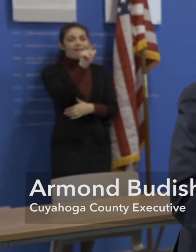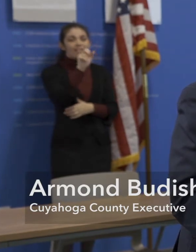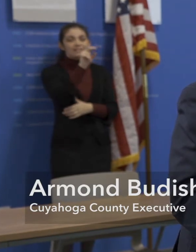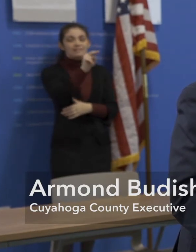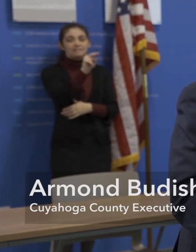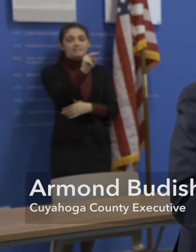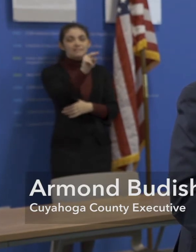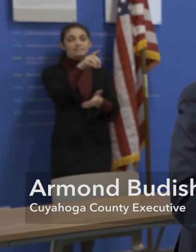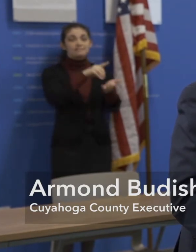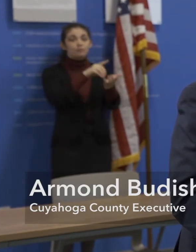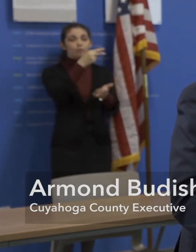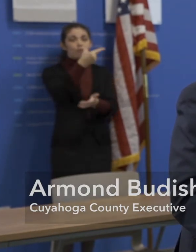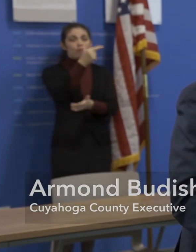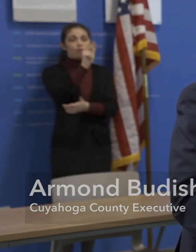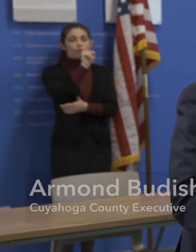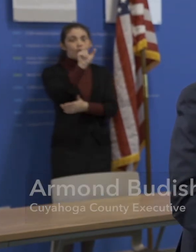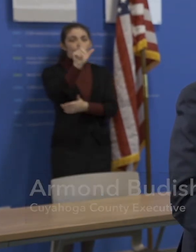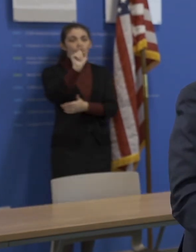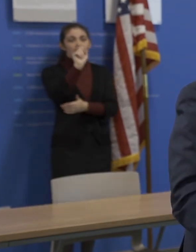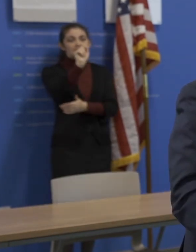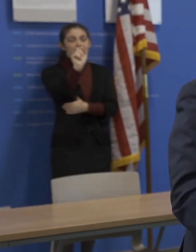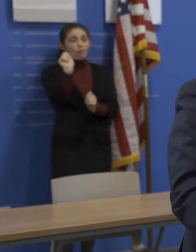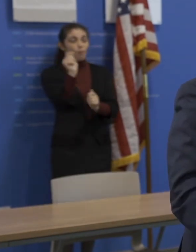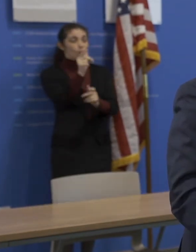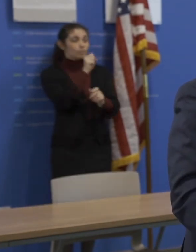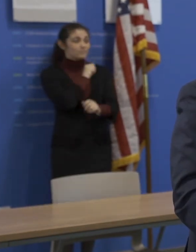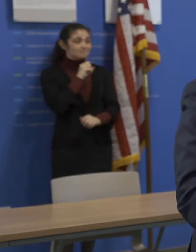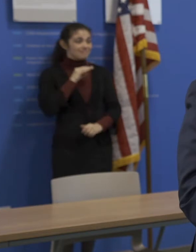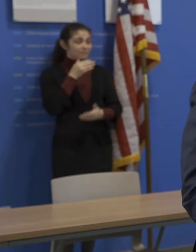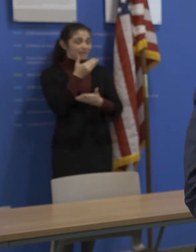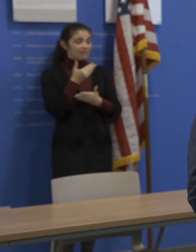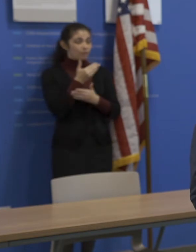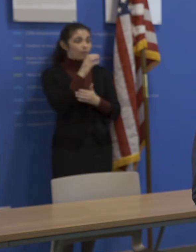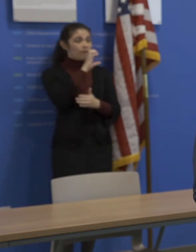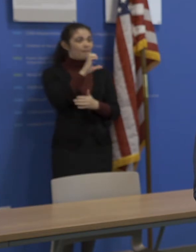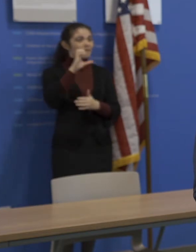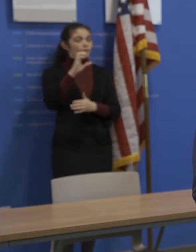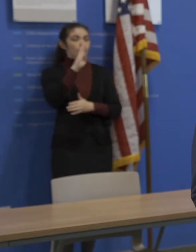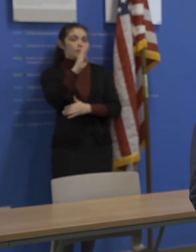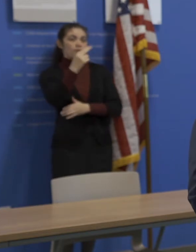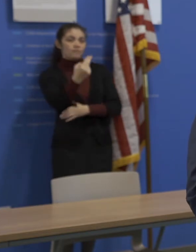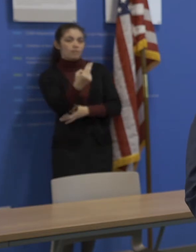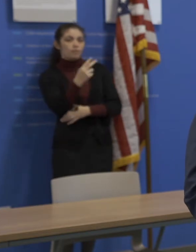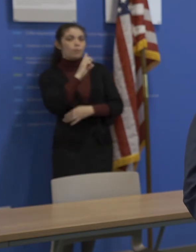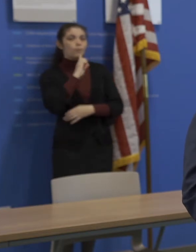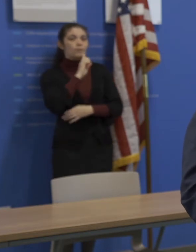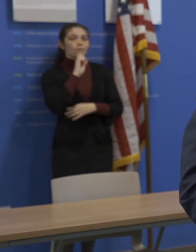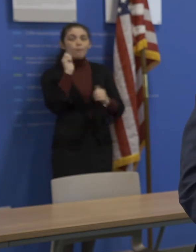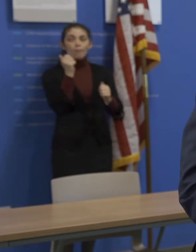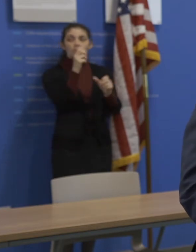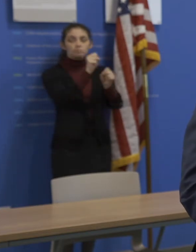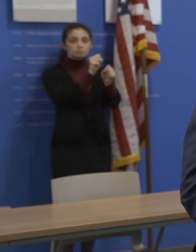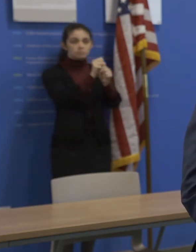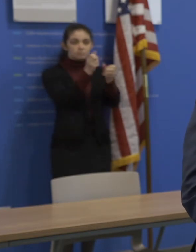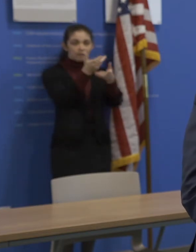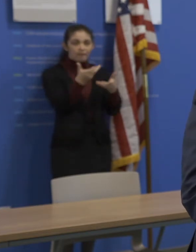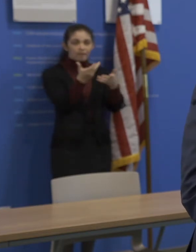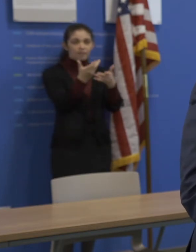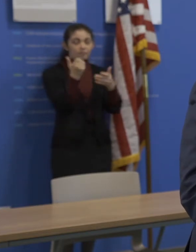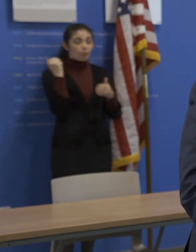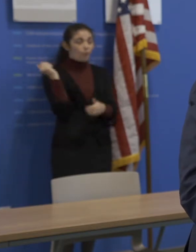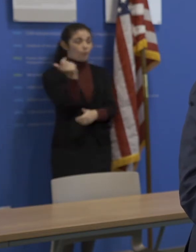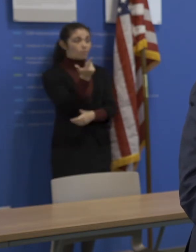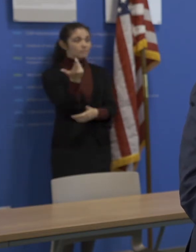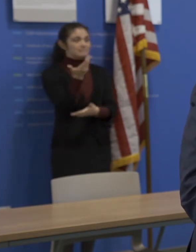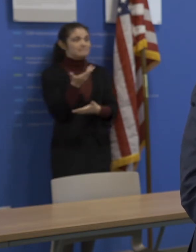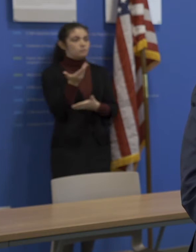Dr. Gullett and their entire staff at the County Board of Health for really the great work that they're doing for all of